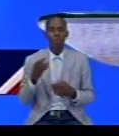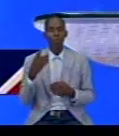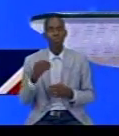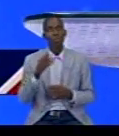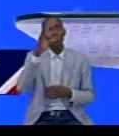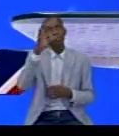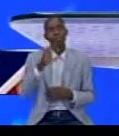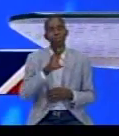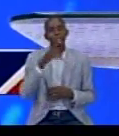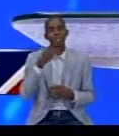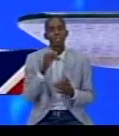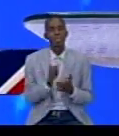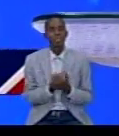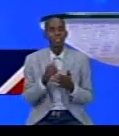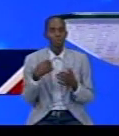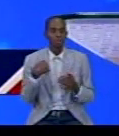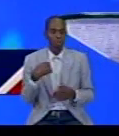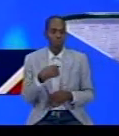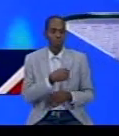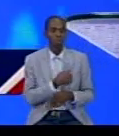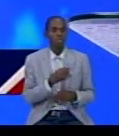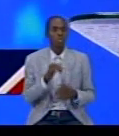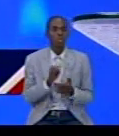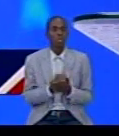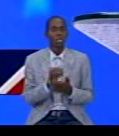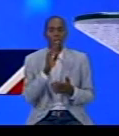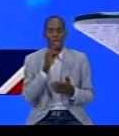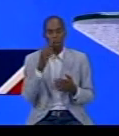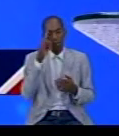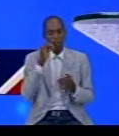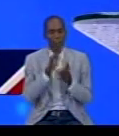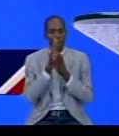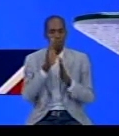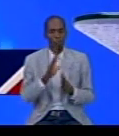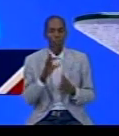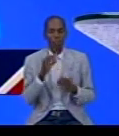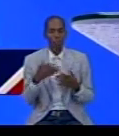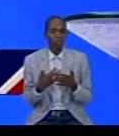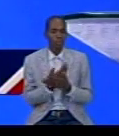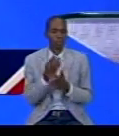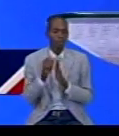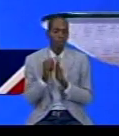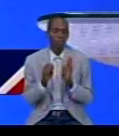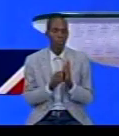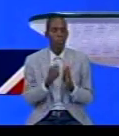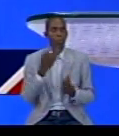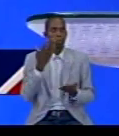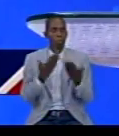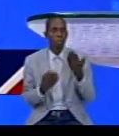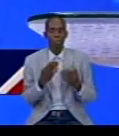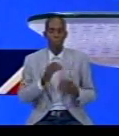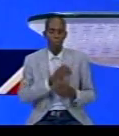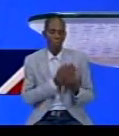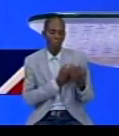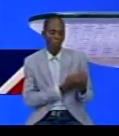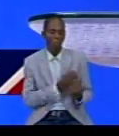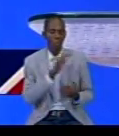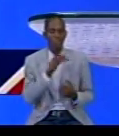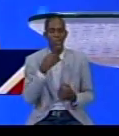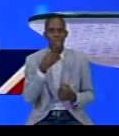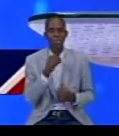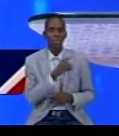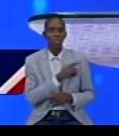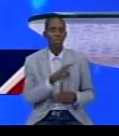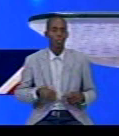now we, the believers of the New Testament, may boldly say, the Lord is my